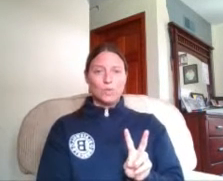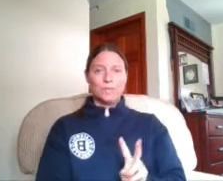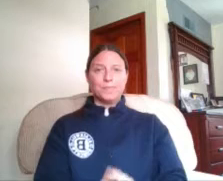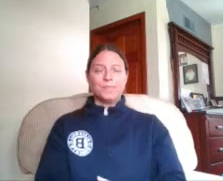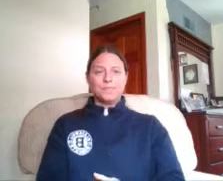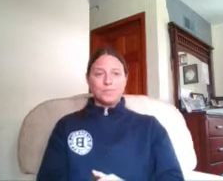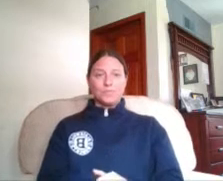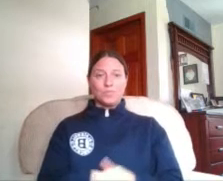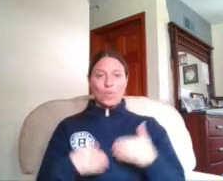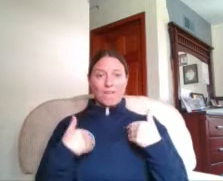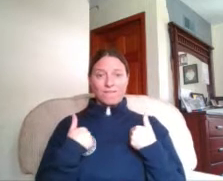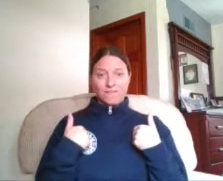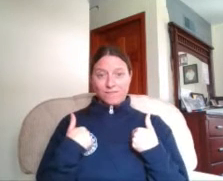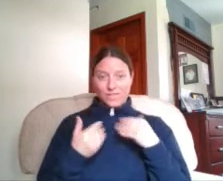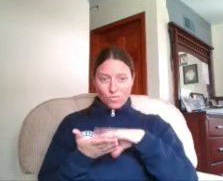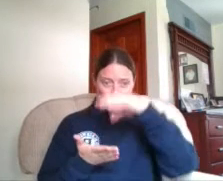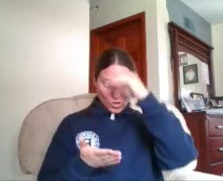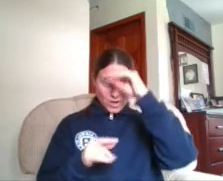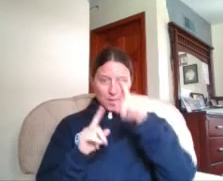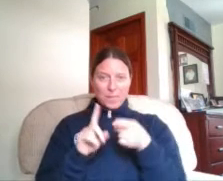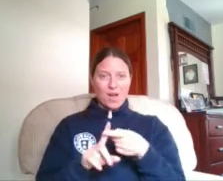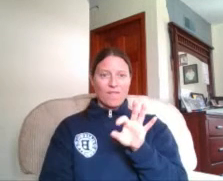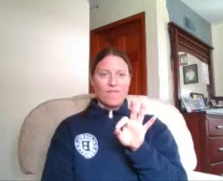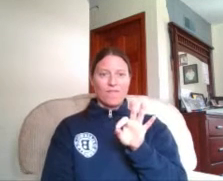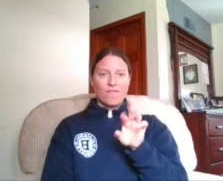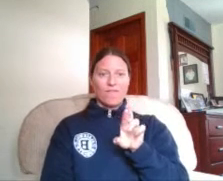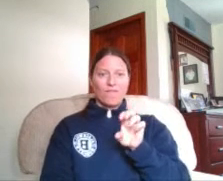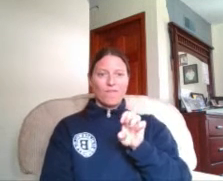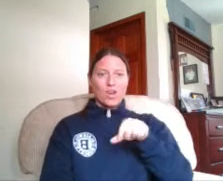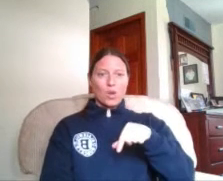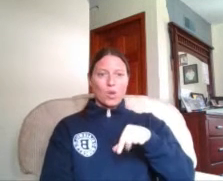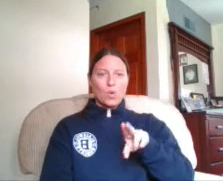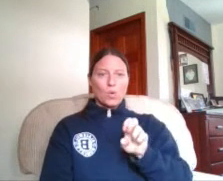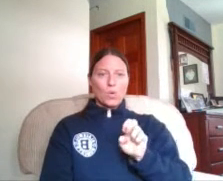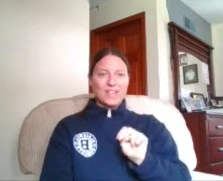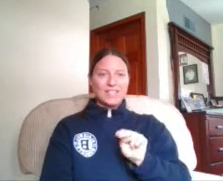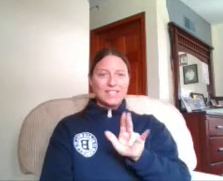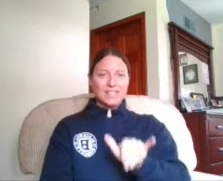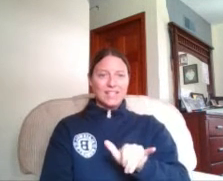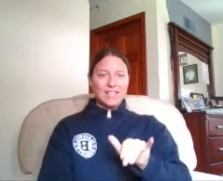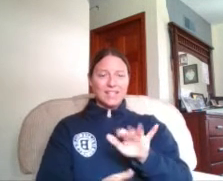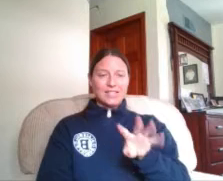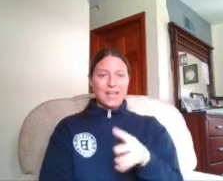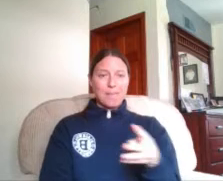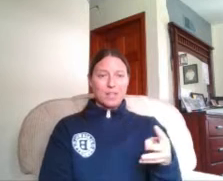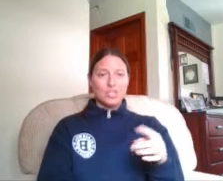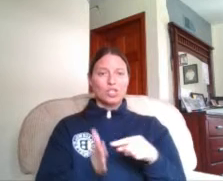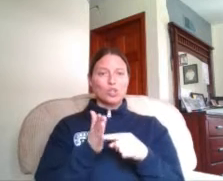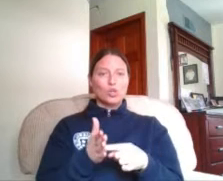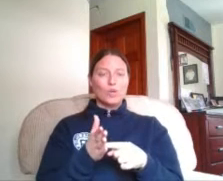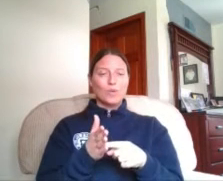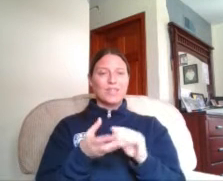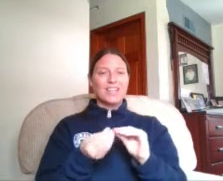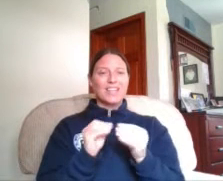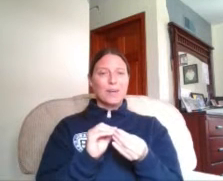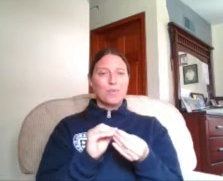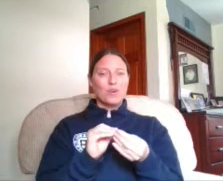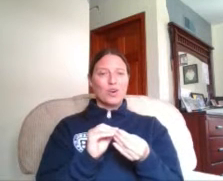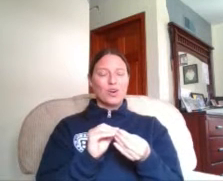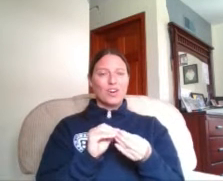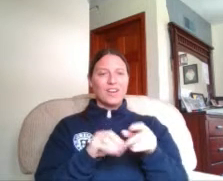we're going to learn about frequency tables, and that shows the number of times each